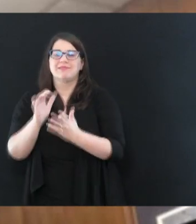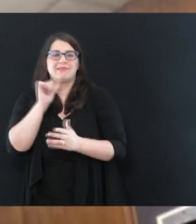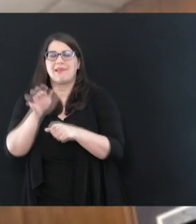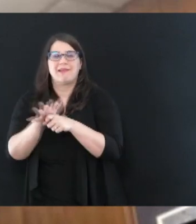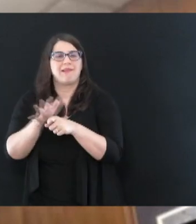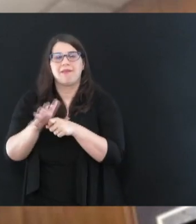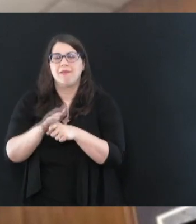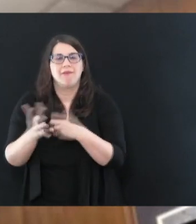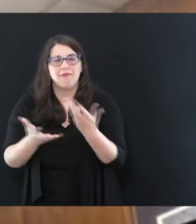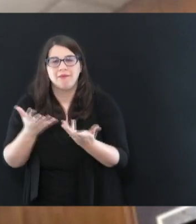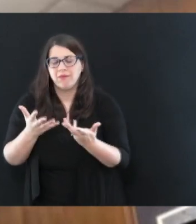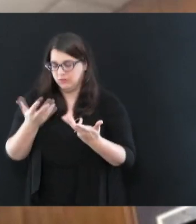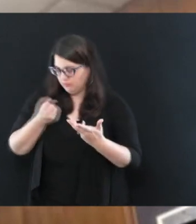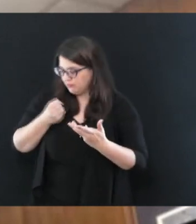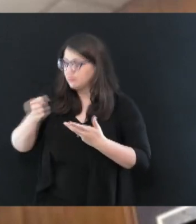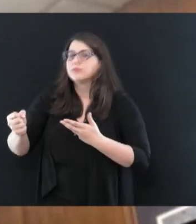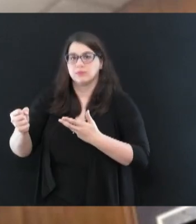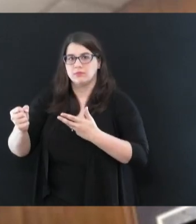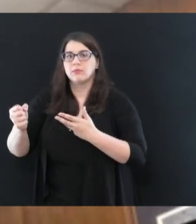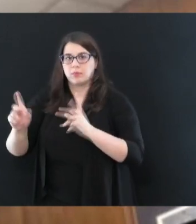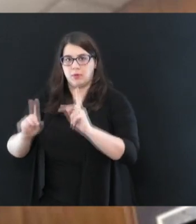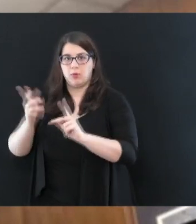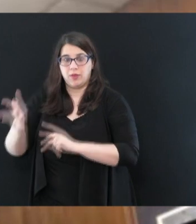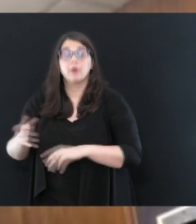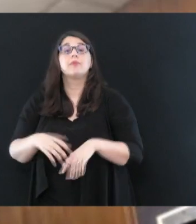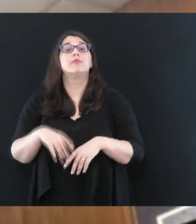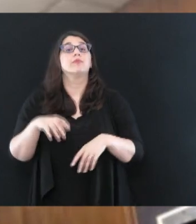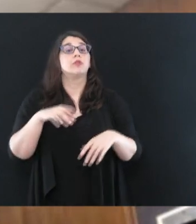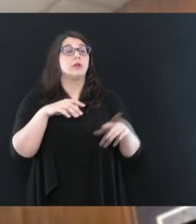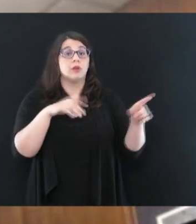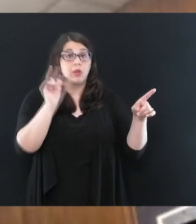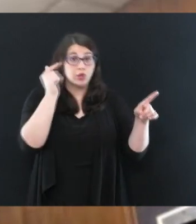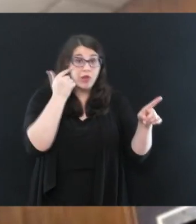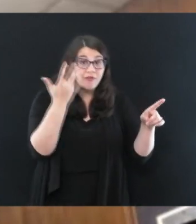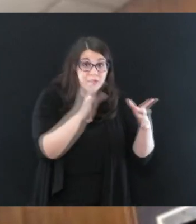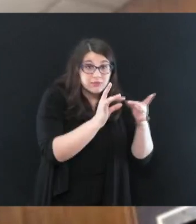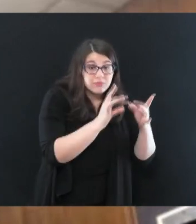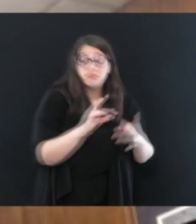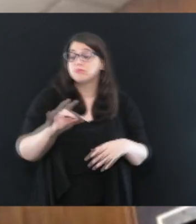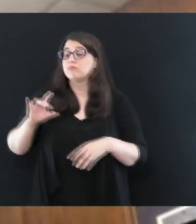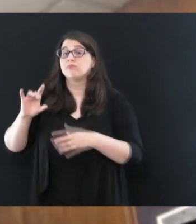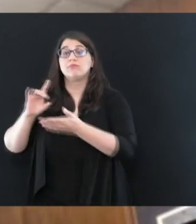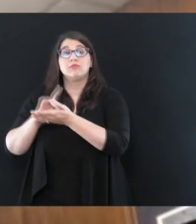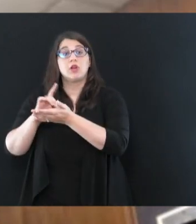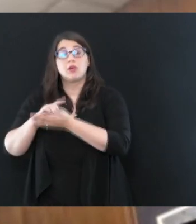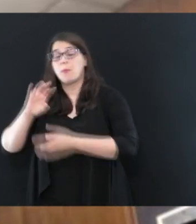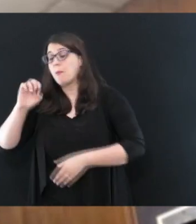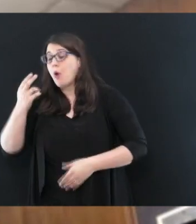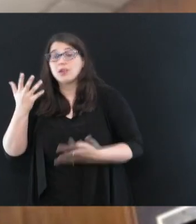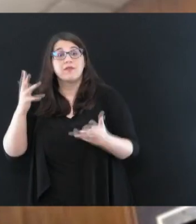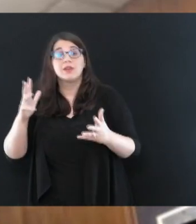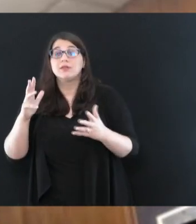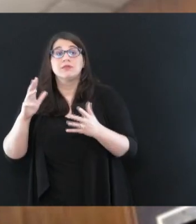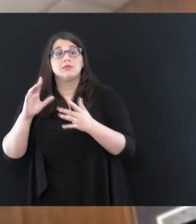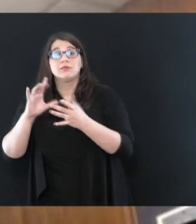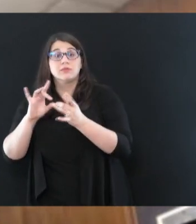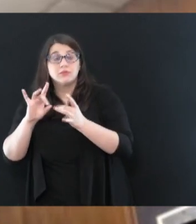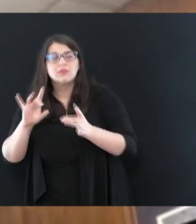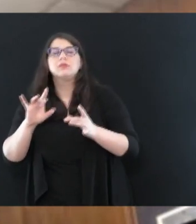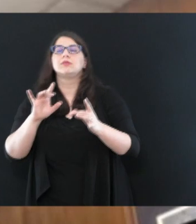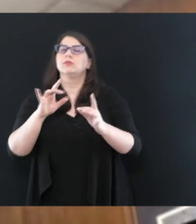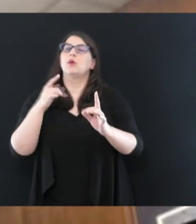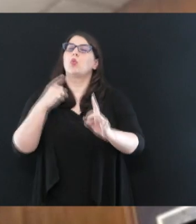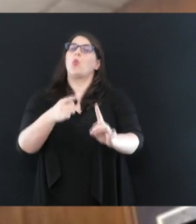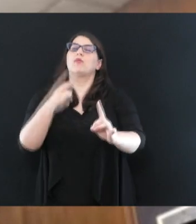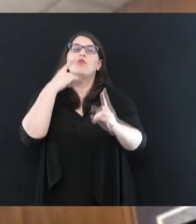county. As the governor and Dr. Marsh pointed out, it's about testing and about wearing our masks, and